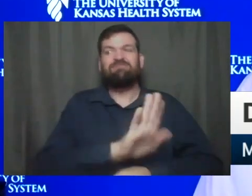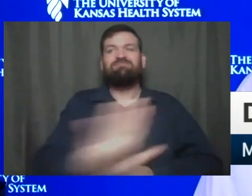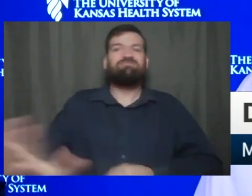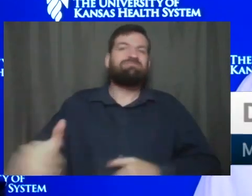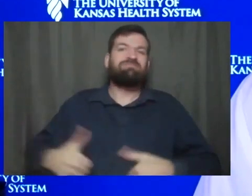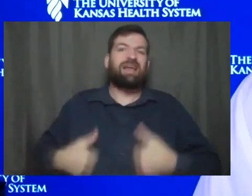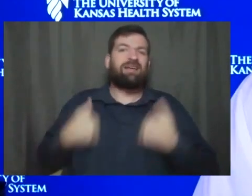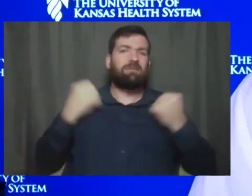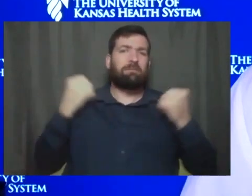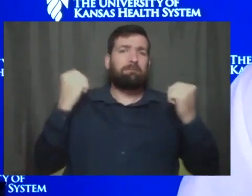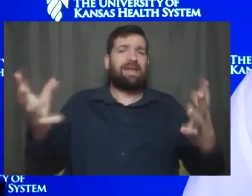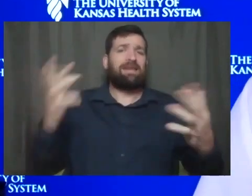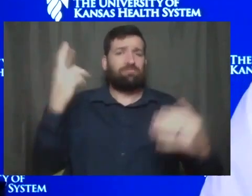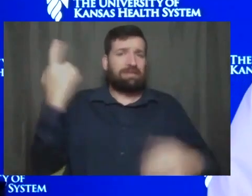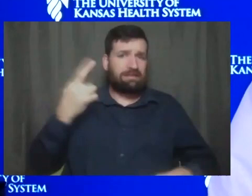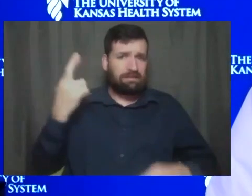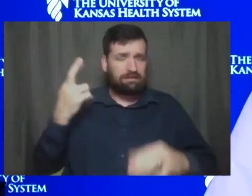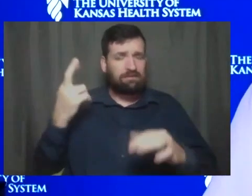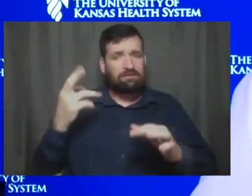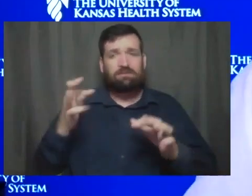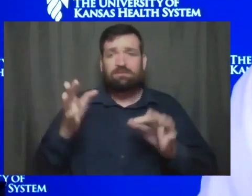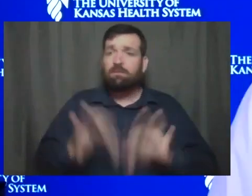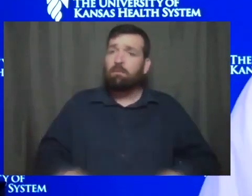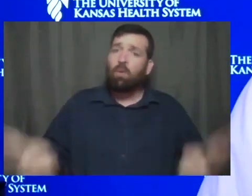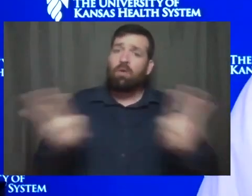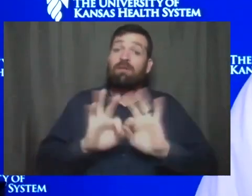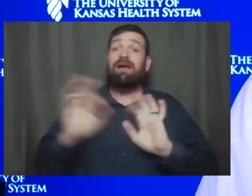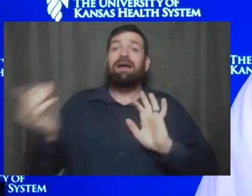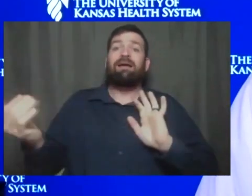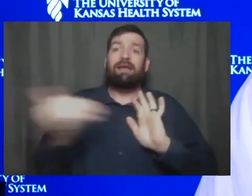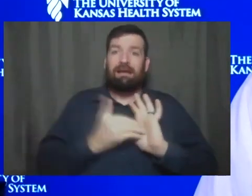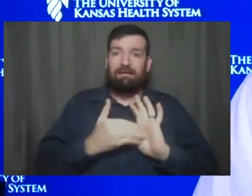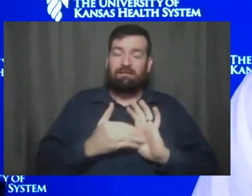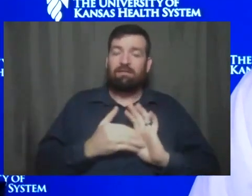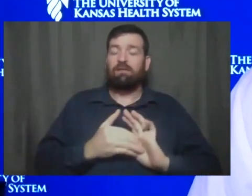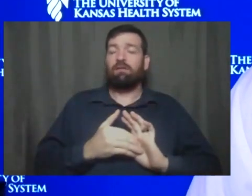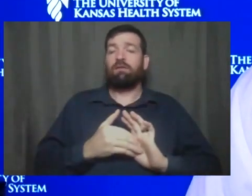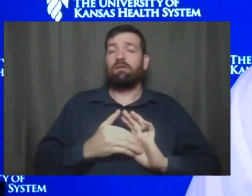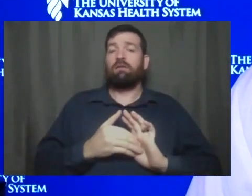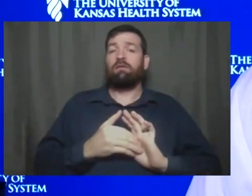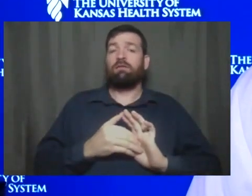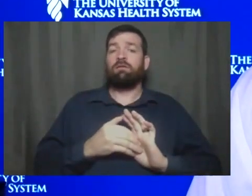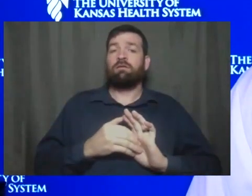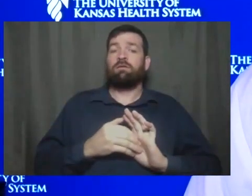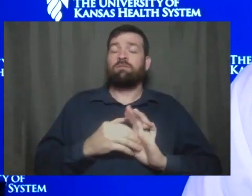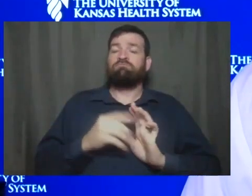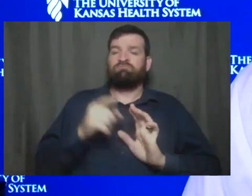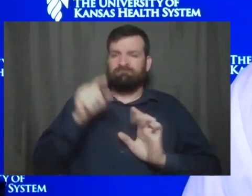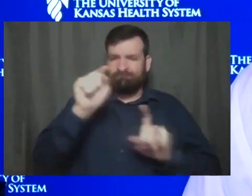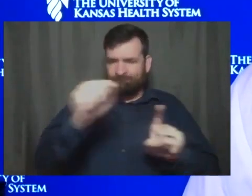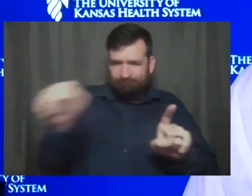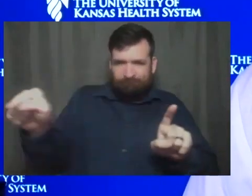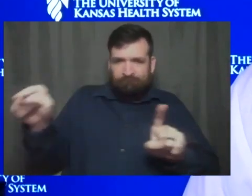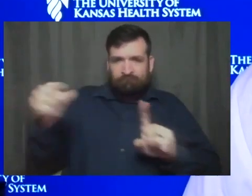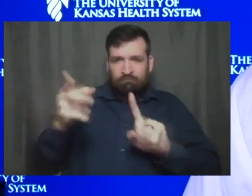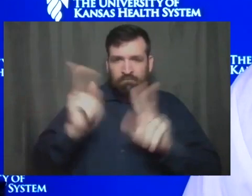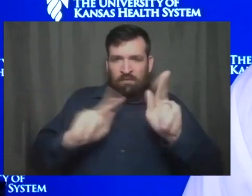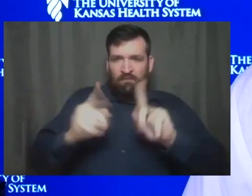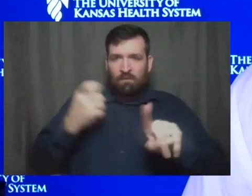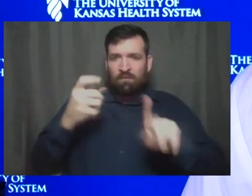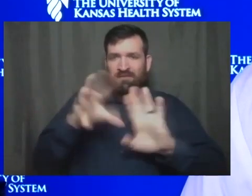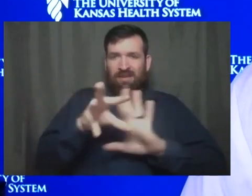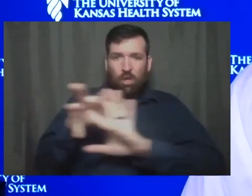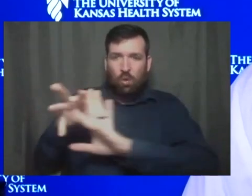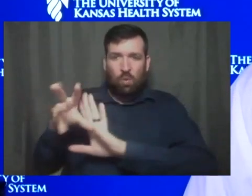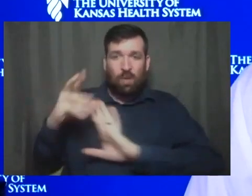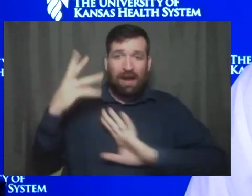So I think it is important. Again, we heard the interviewees on the video. Getting outside and trying to do